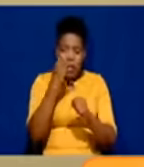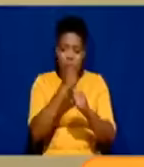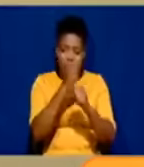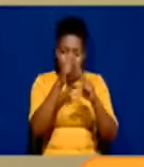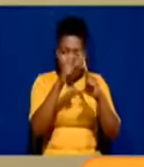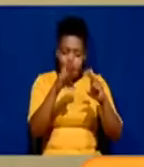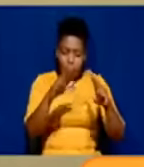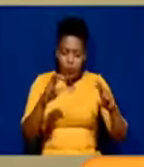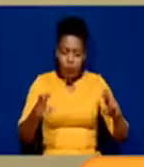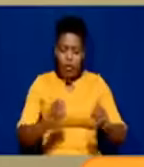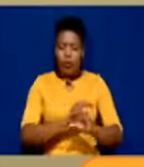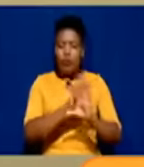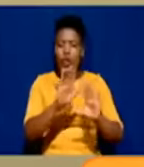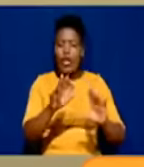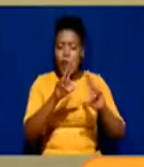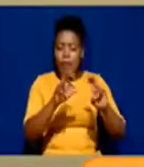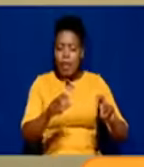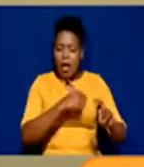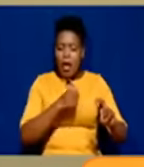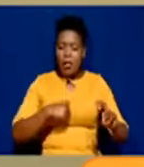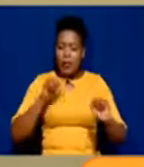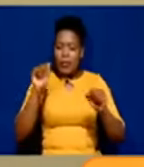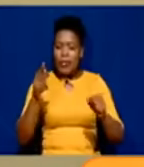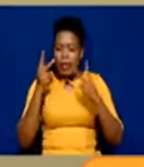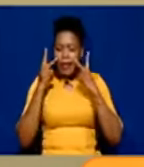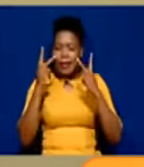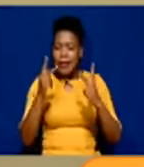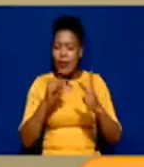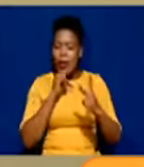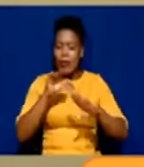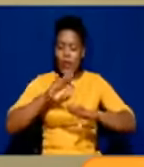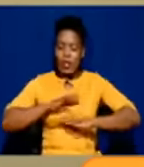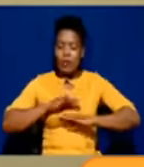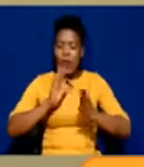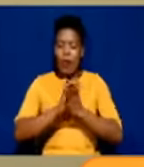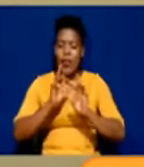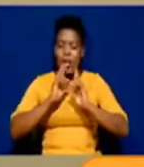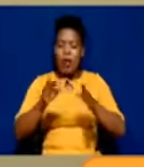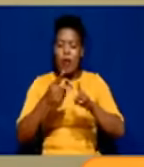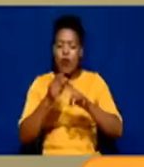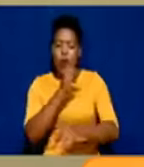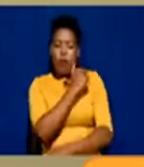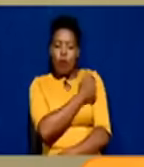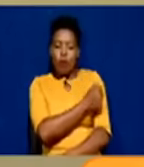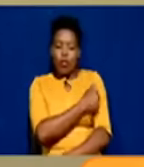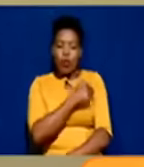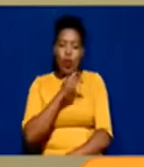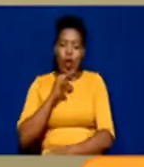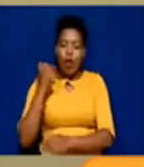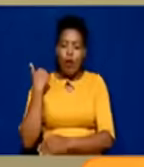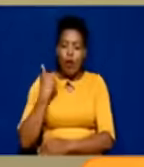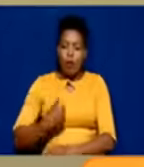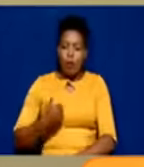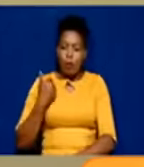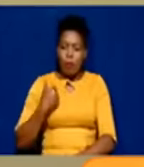thorough investigations, because we can really say that we are not satisfied by this, the information we